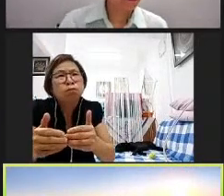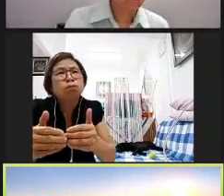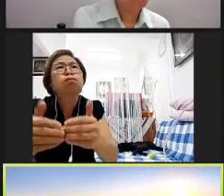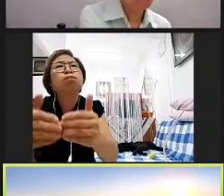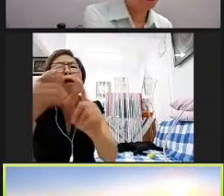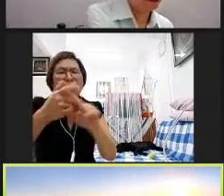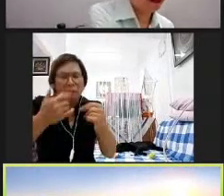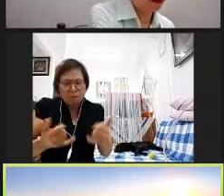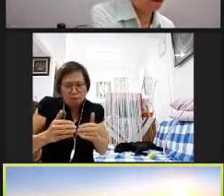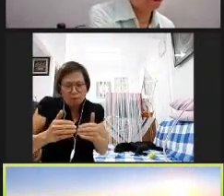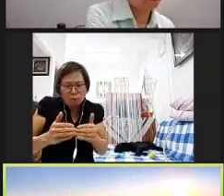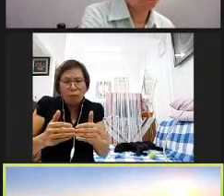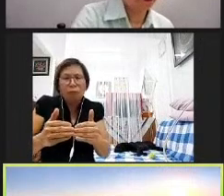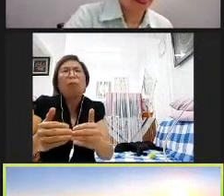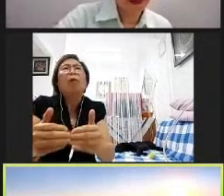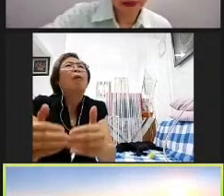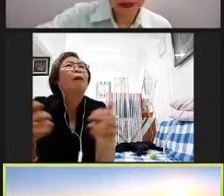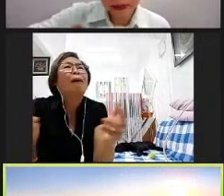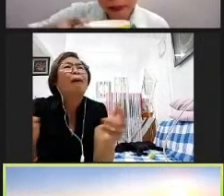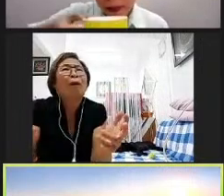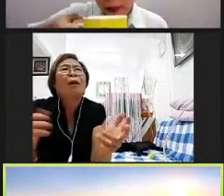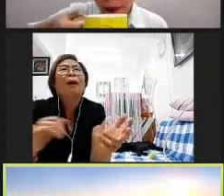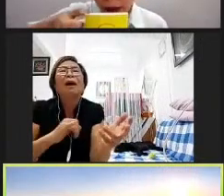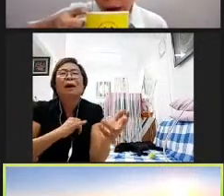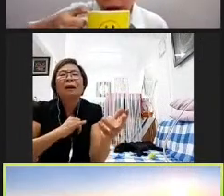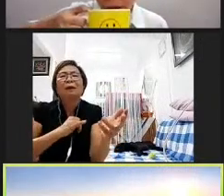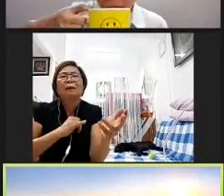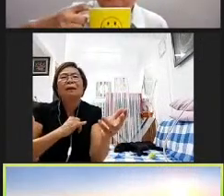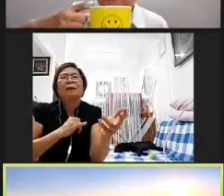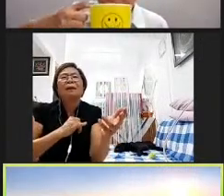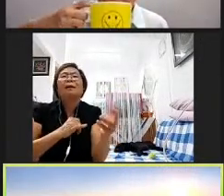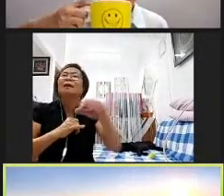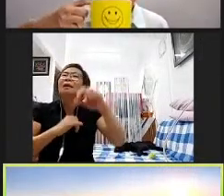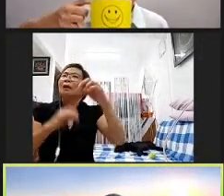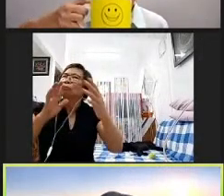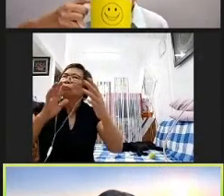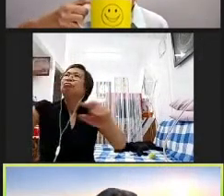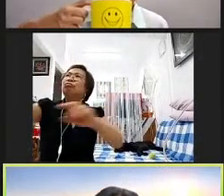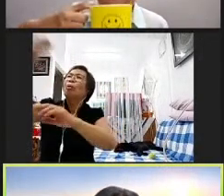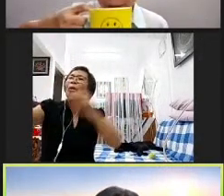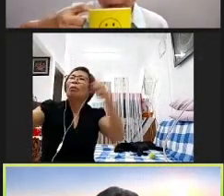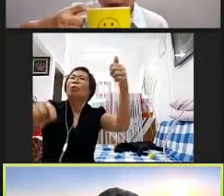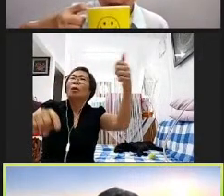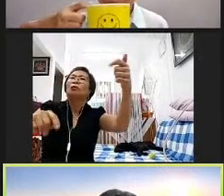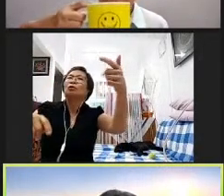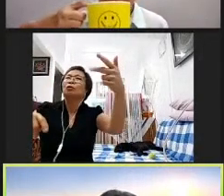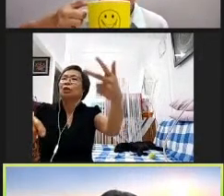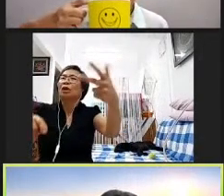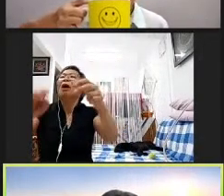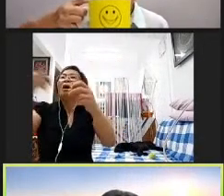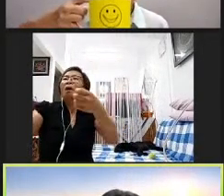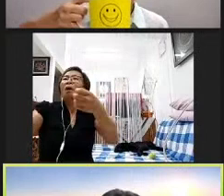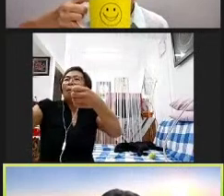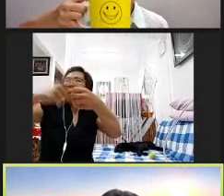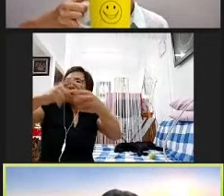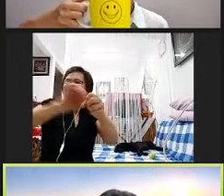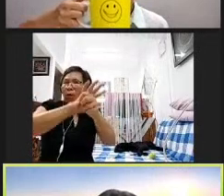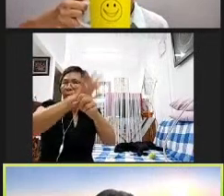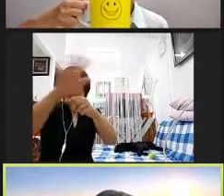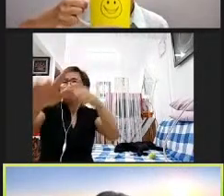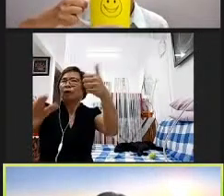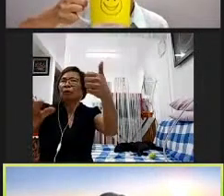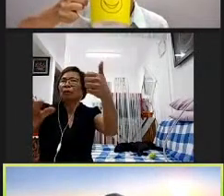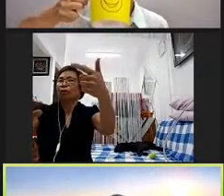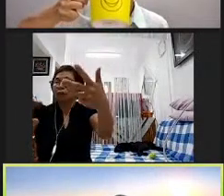clinician, I will probably just talk about on clinical aspect of COVID-19. So over